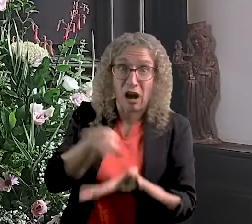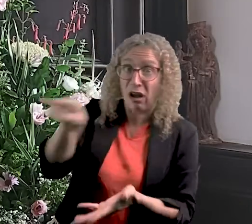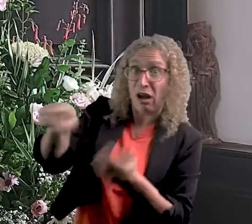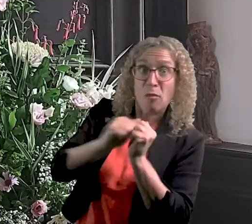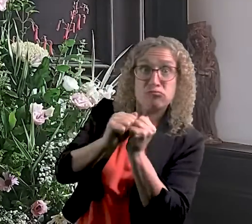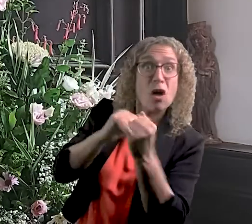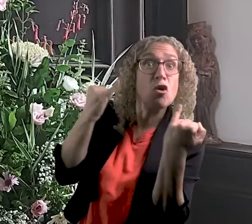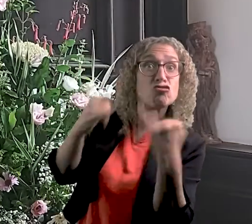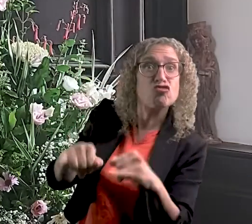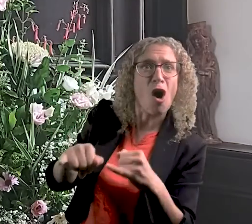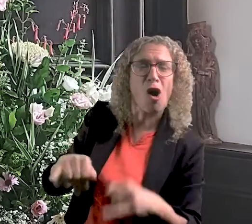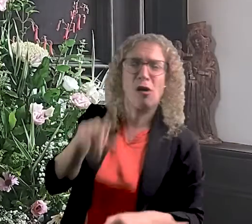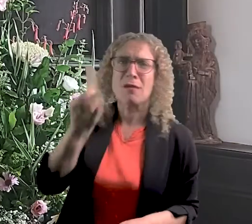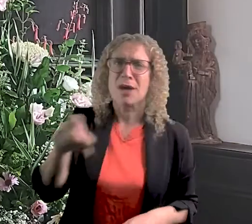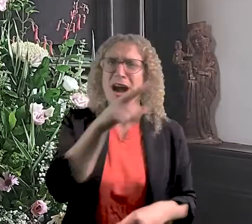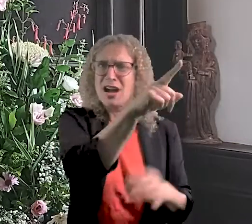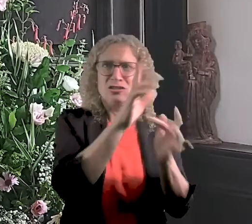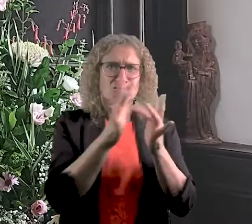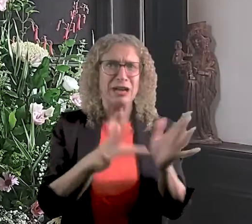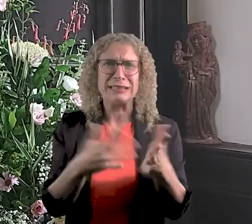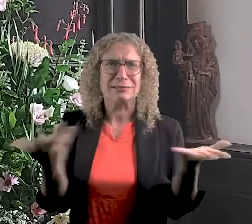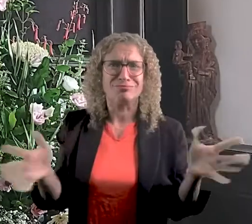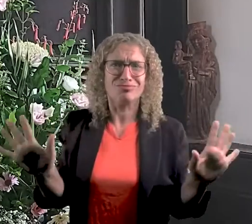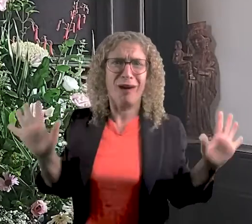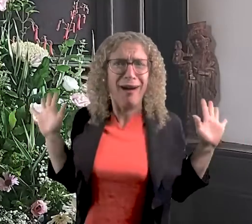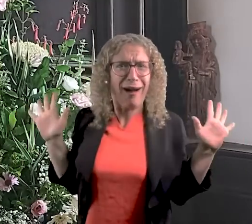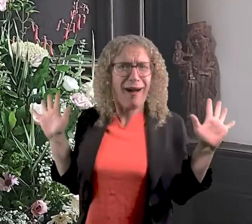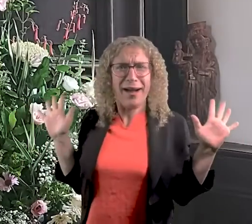pretty sharpish, "Who made me the judge over you, man?"